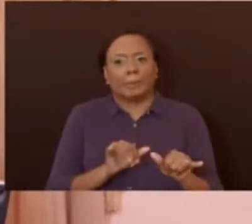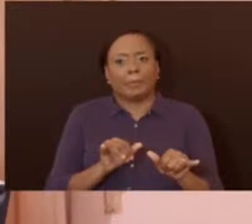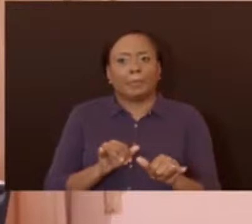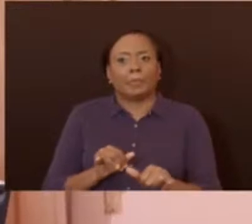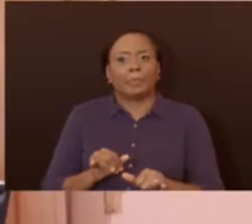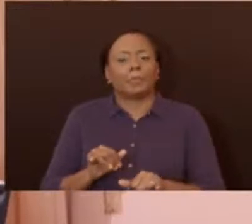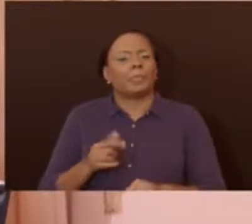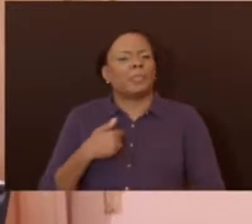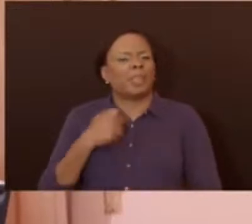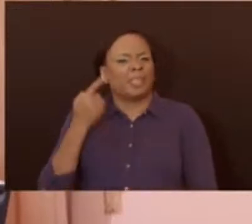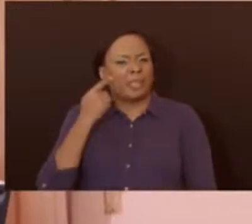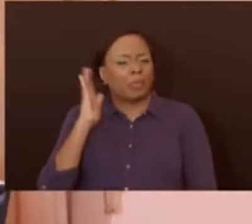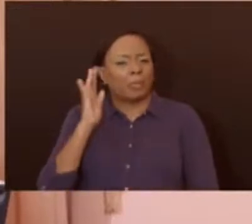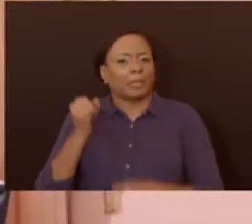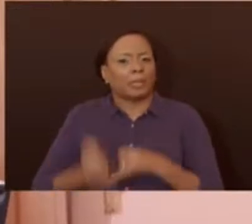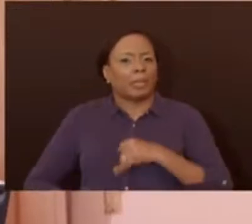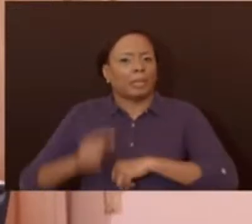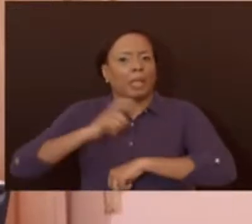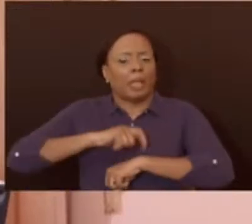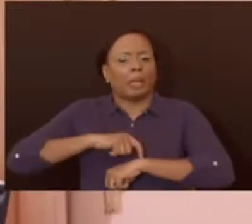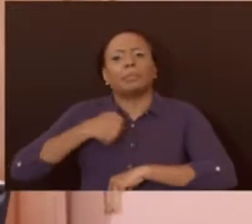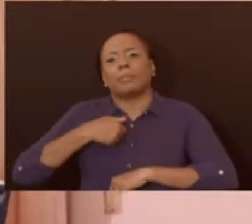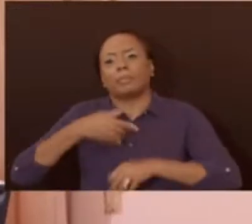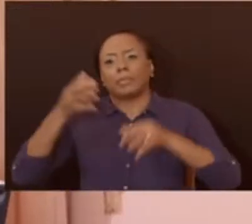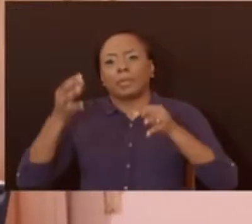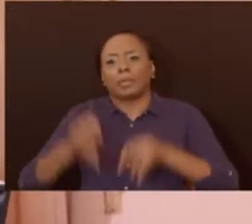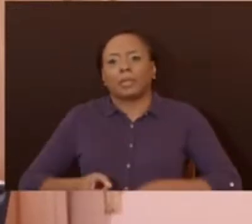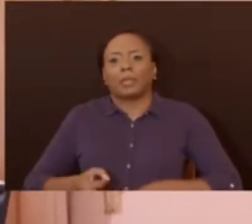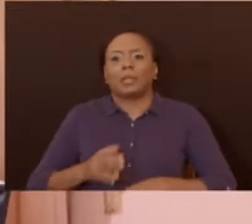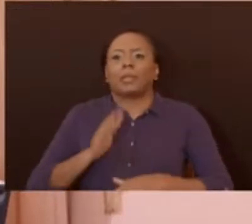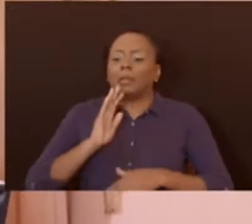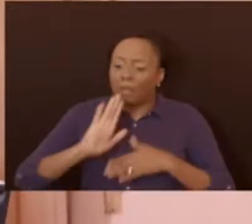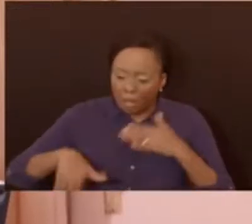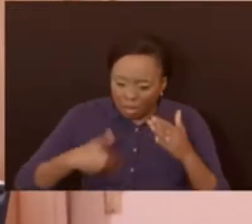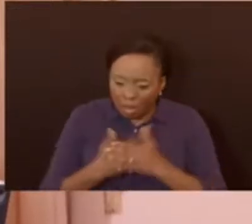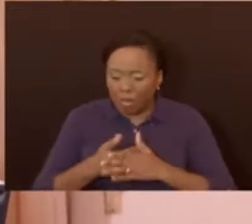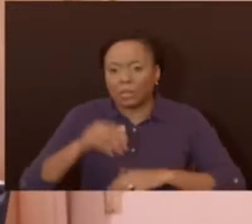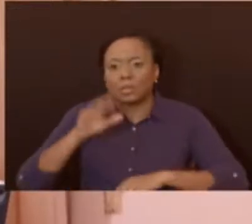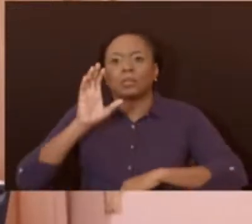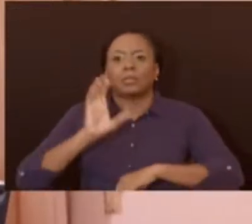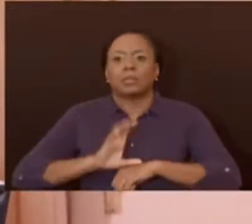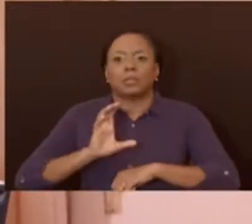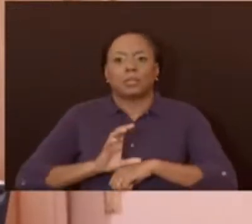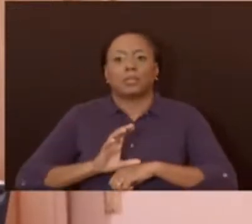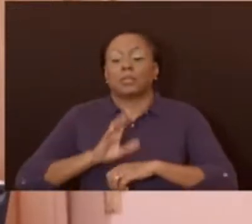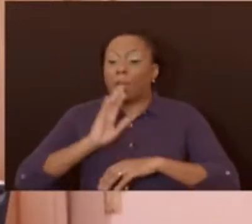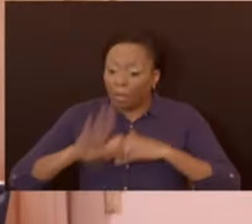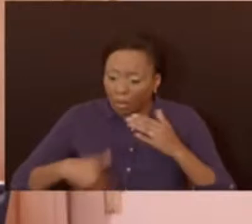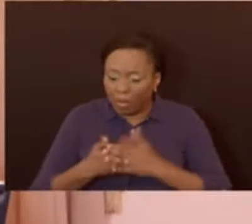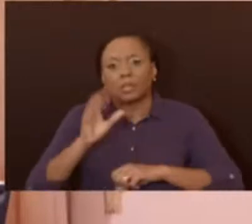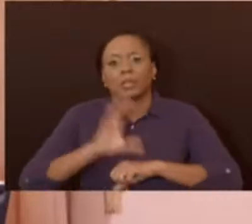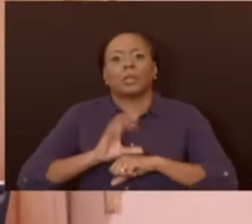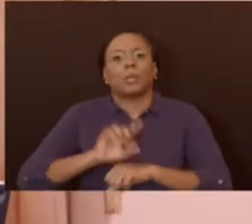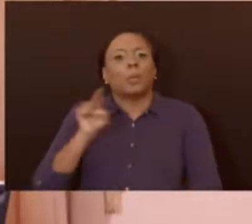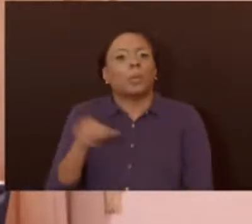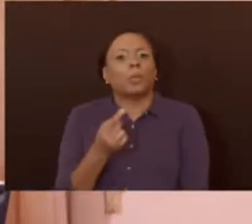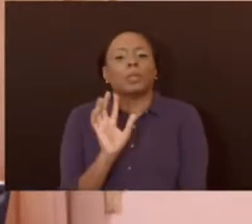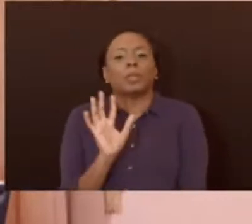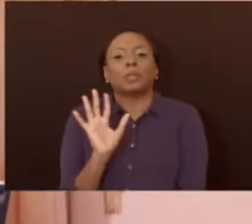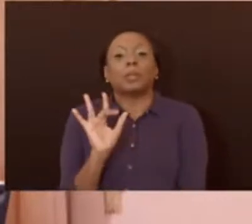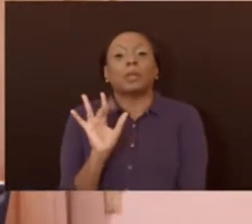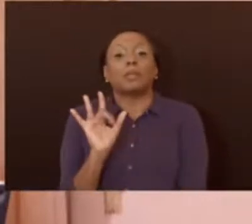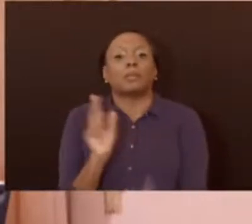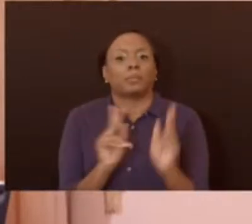that we do it, we have decided to limit all churches to 25 members,